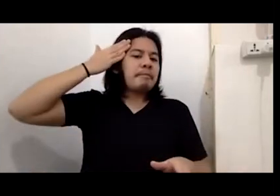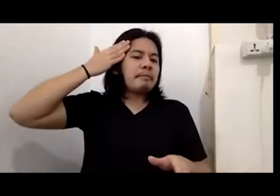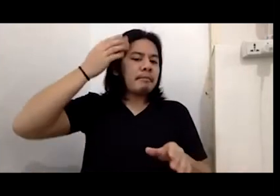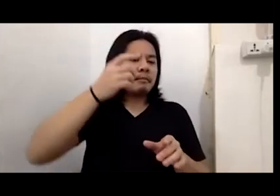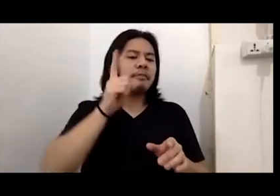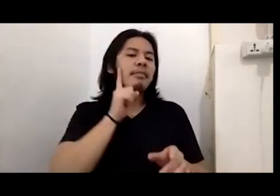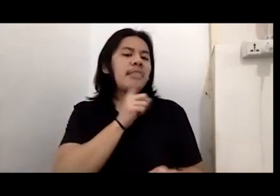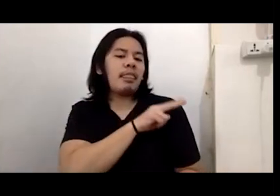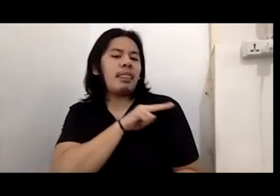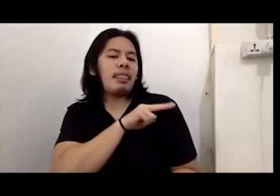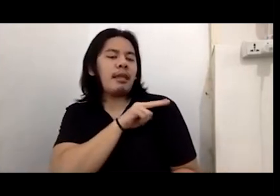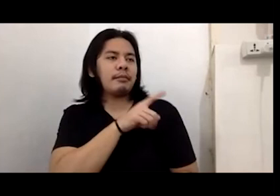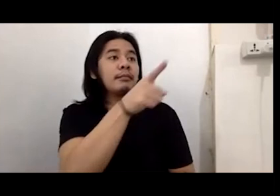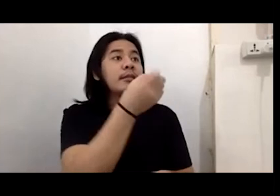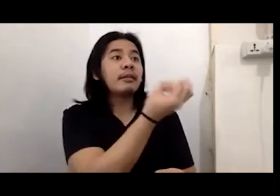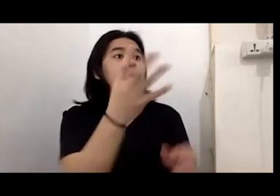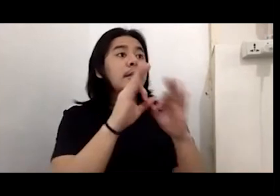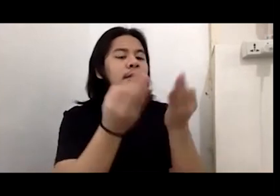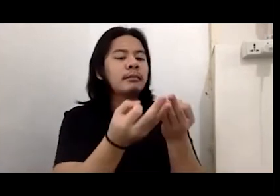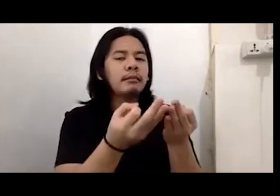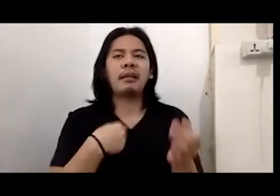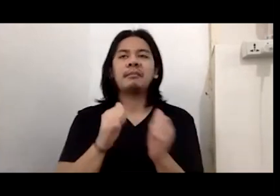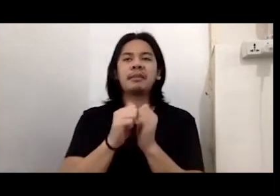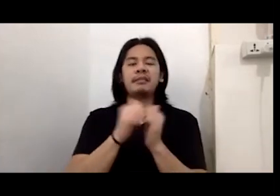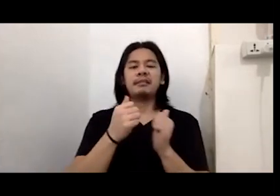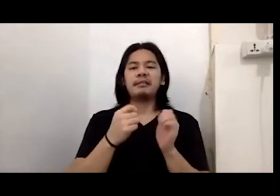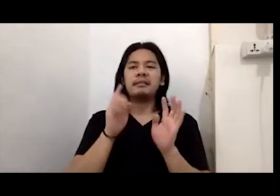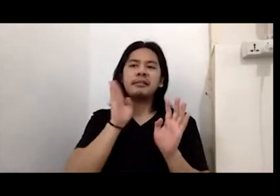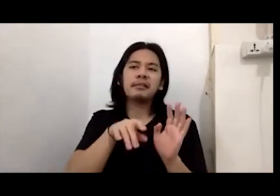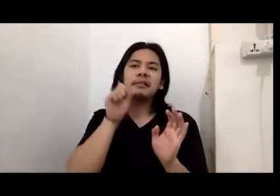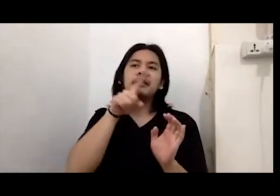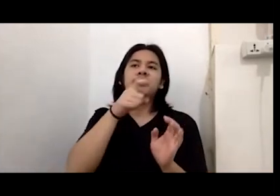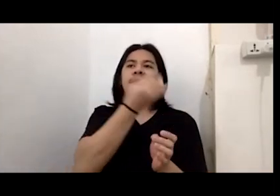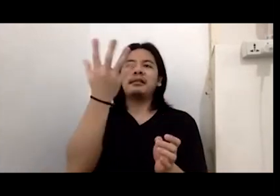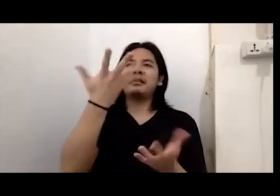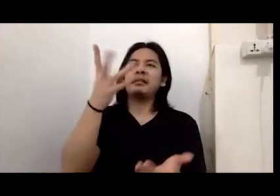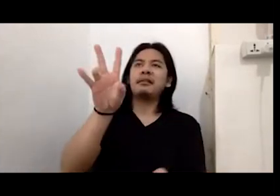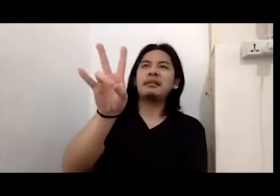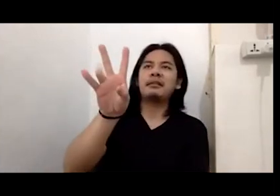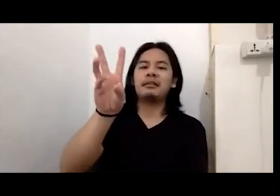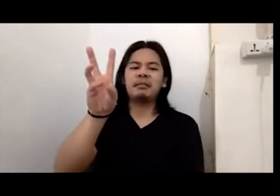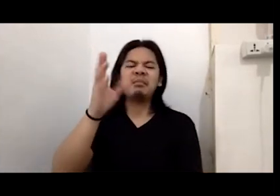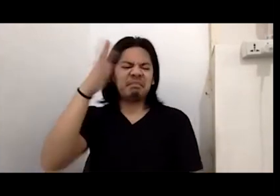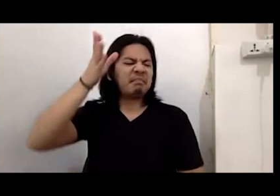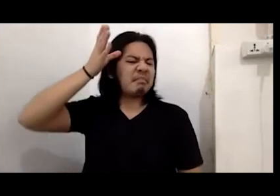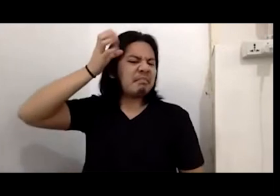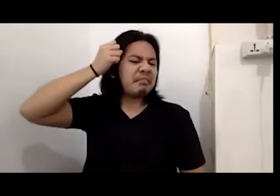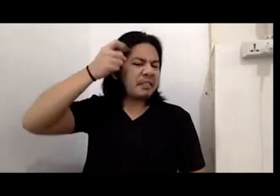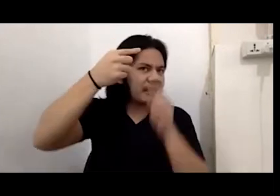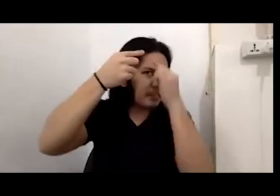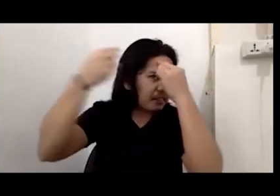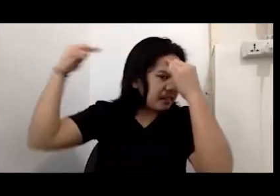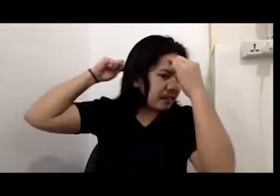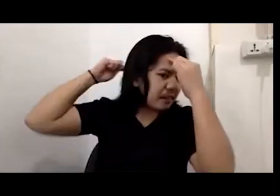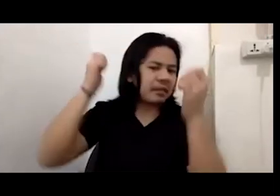And there was kind of a disagreement on how to do it. There was one way, and then there was,